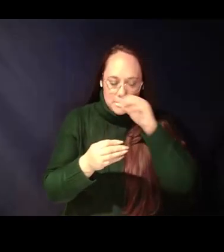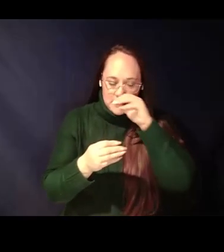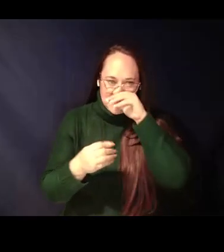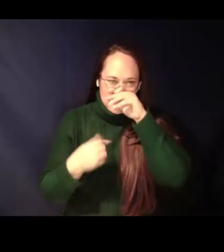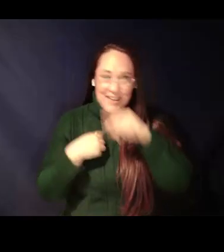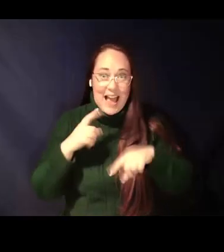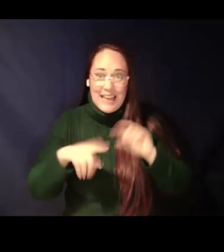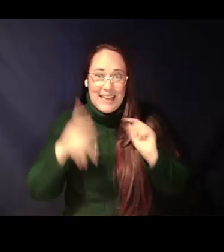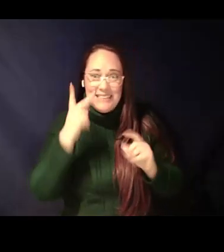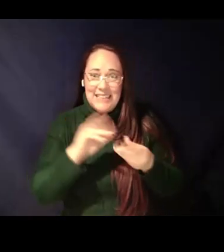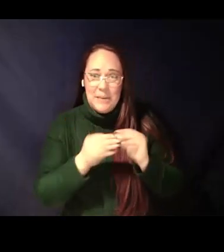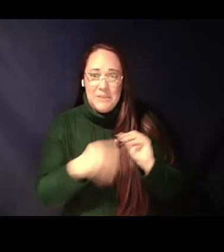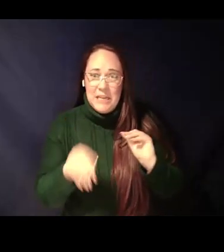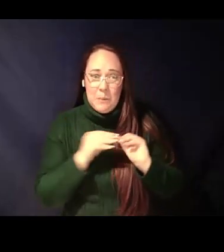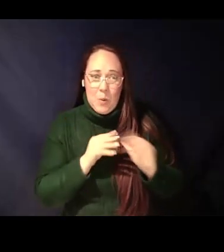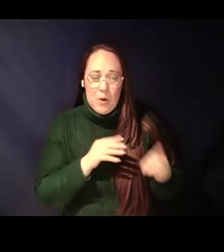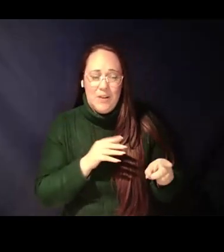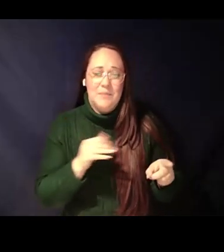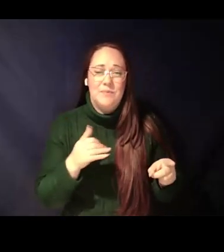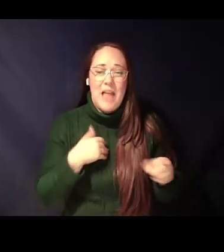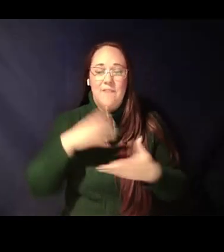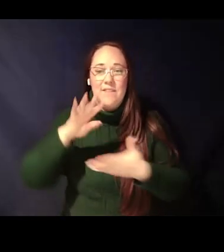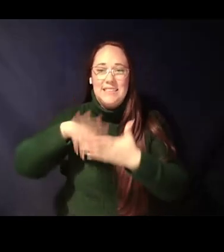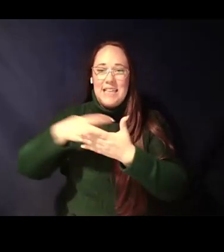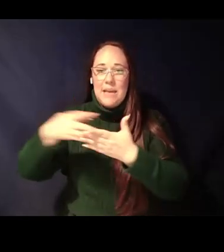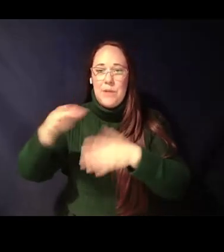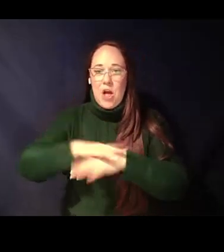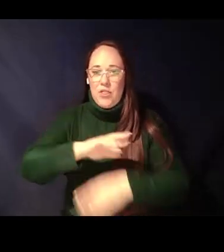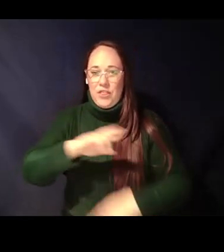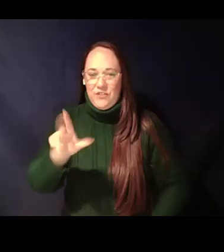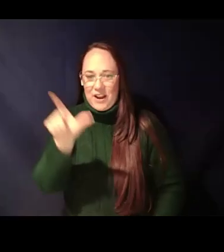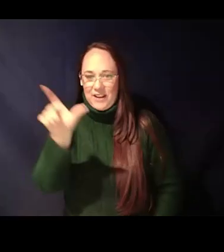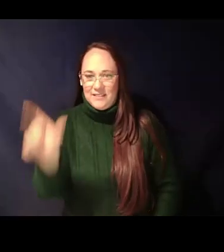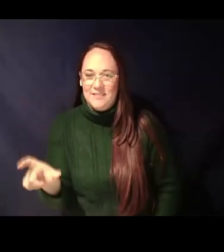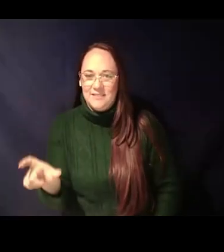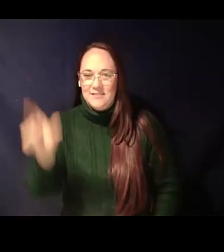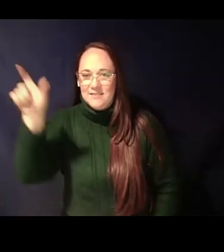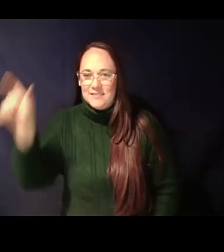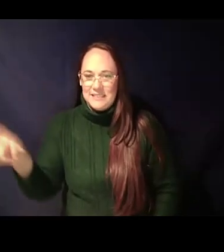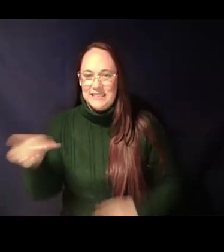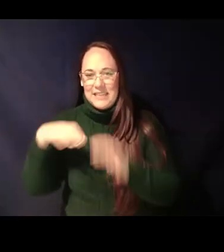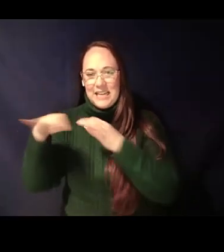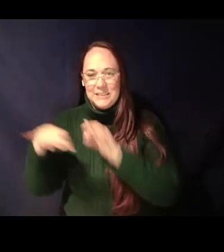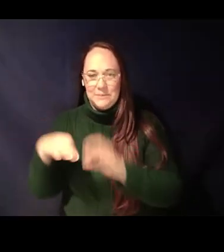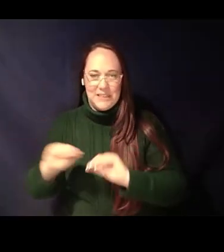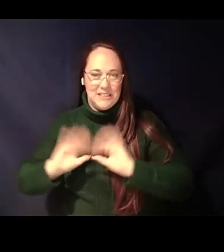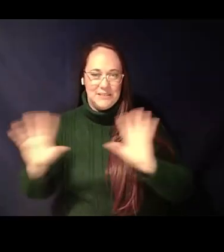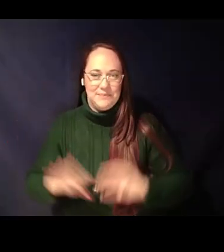anymore, there's a table on the right-hand side that spells it out.